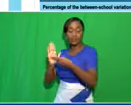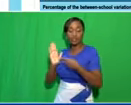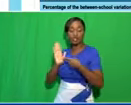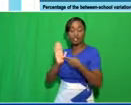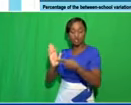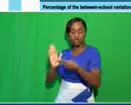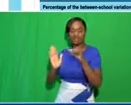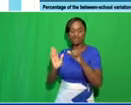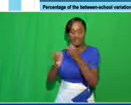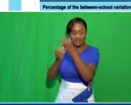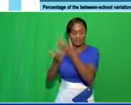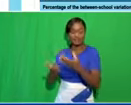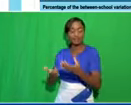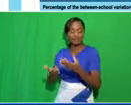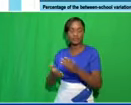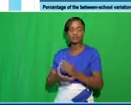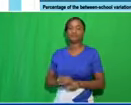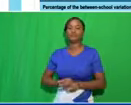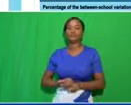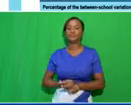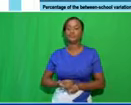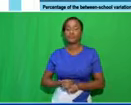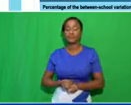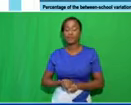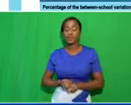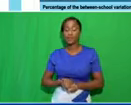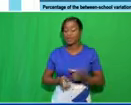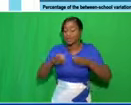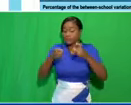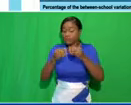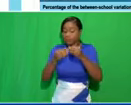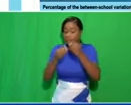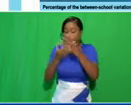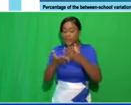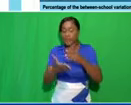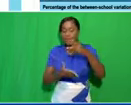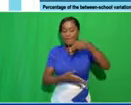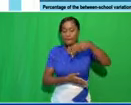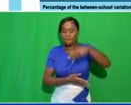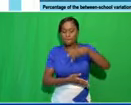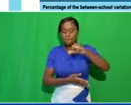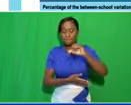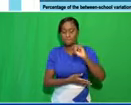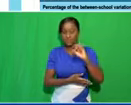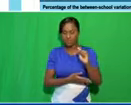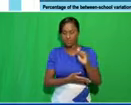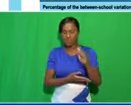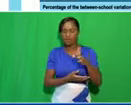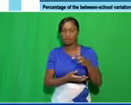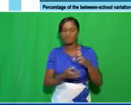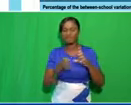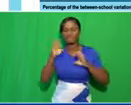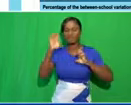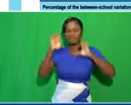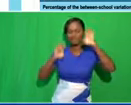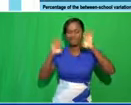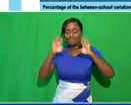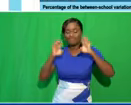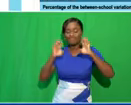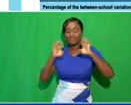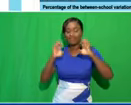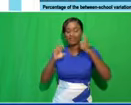of information. And just for added reference, PISA is an assessment that is